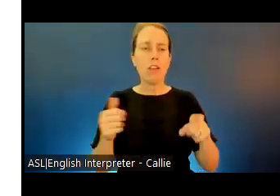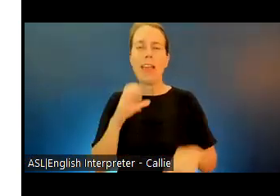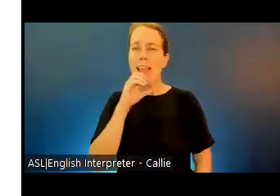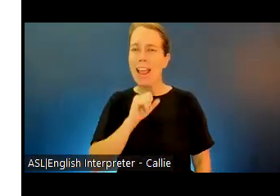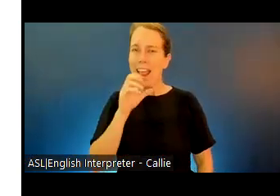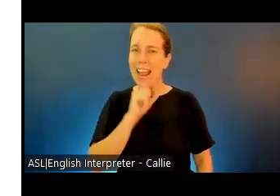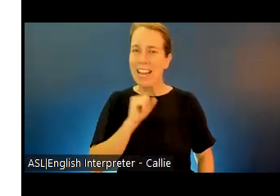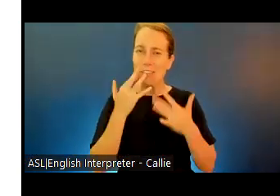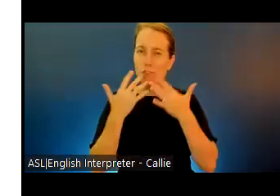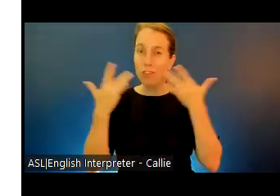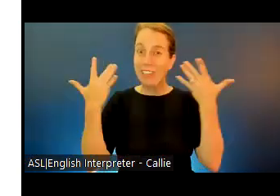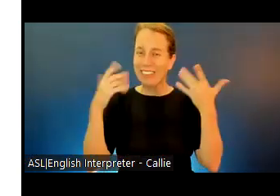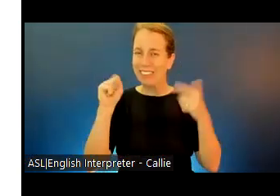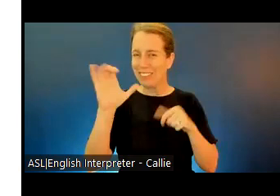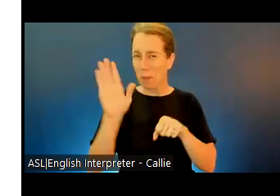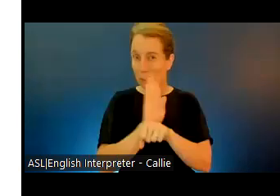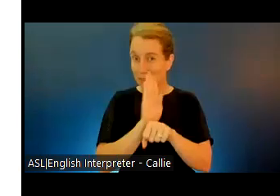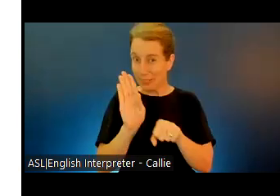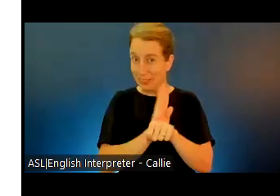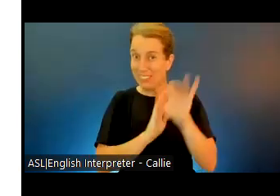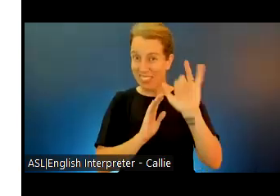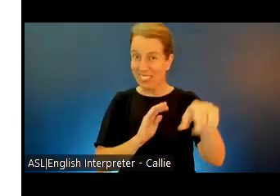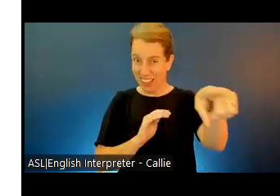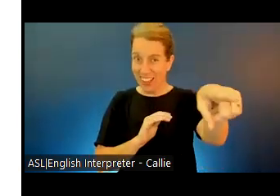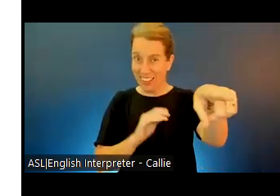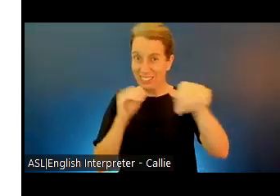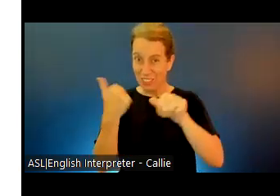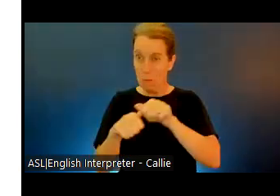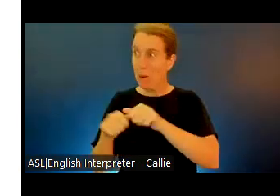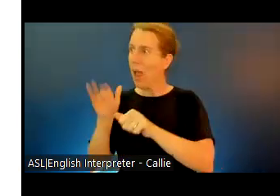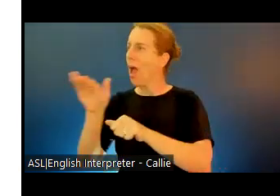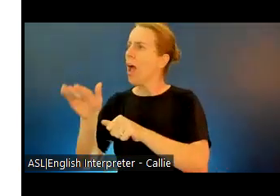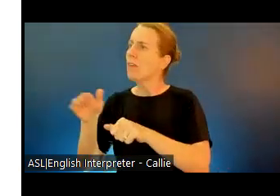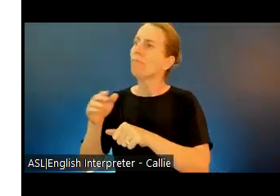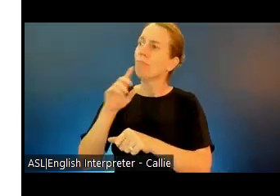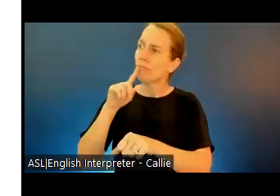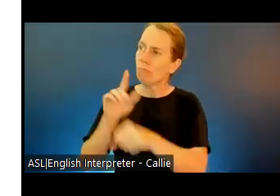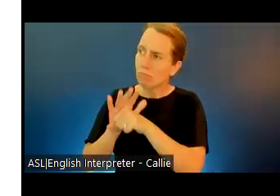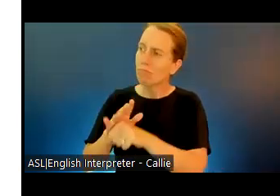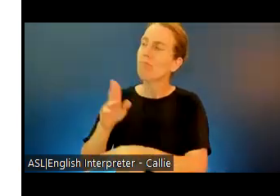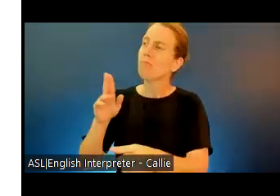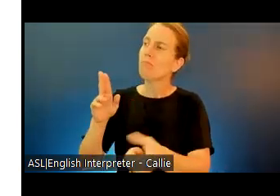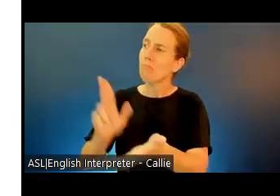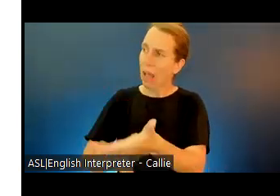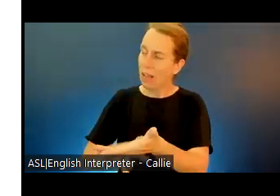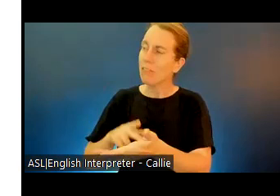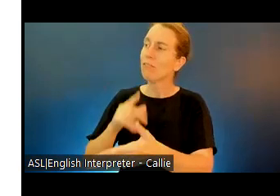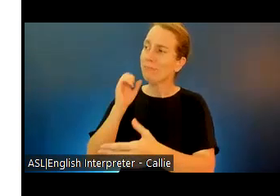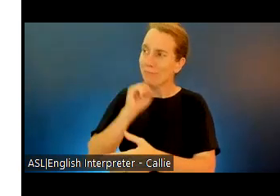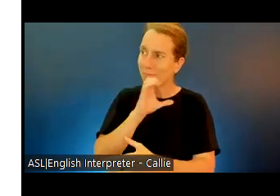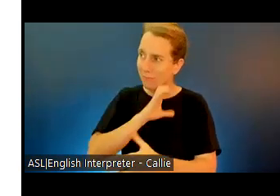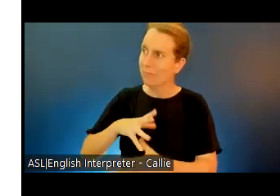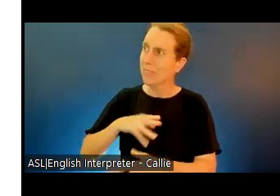Carolina businesses. We have the link right here. Caregiving, a huge piece of AARP's work. You see that link